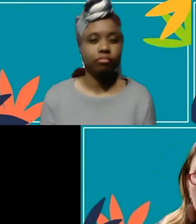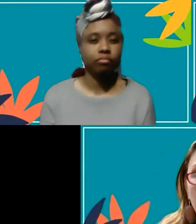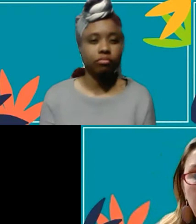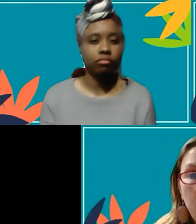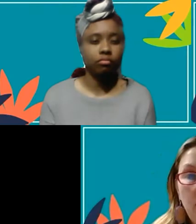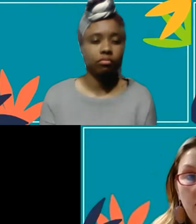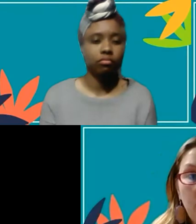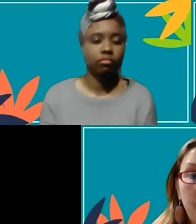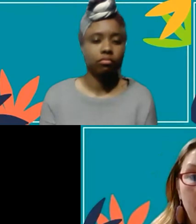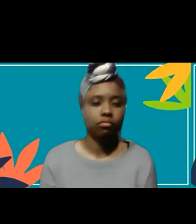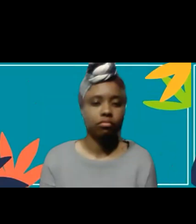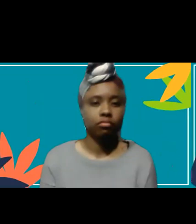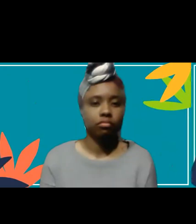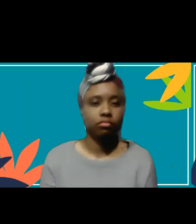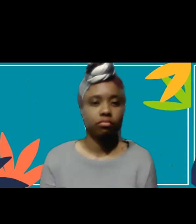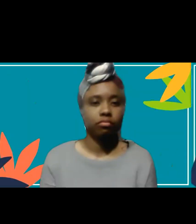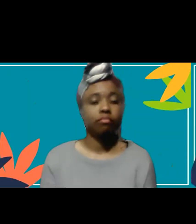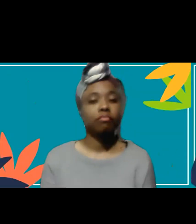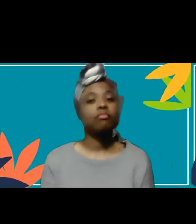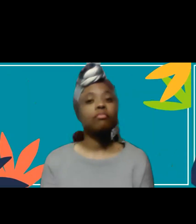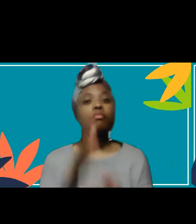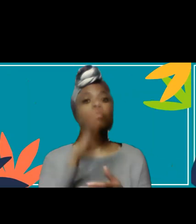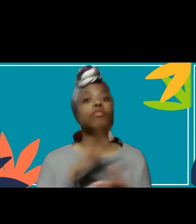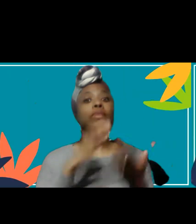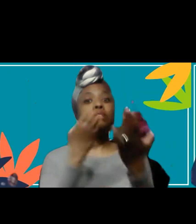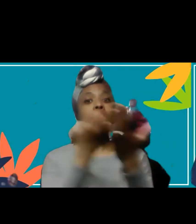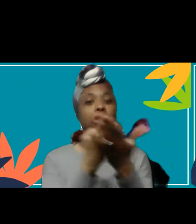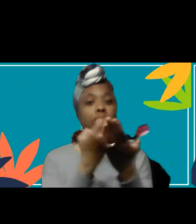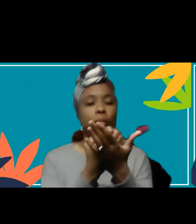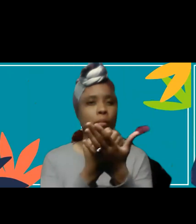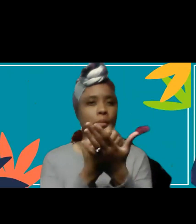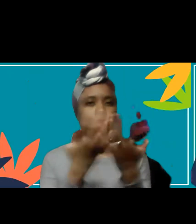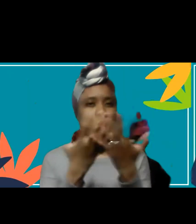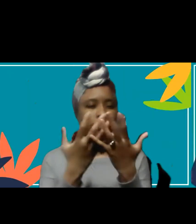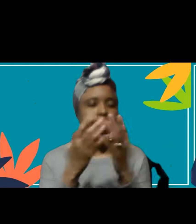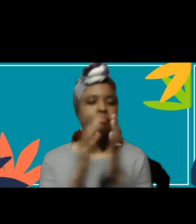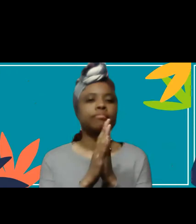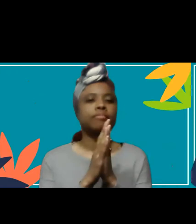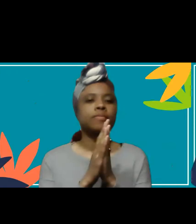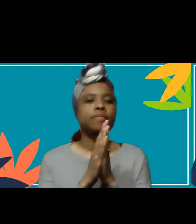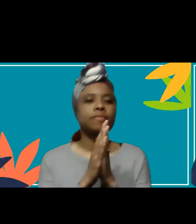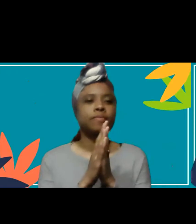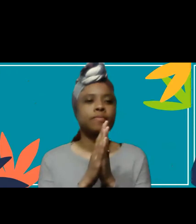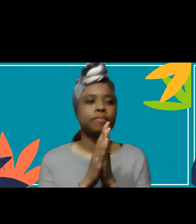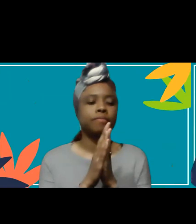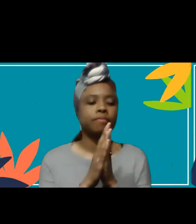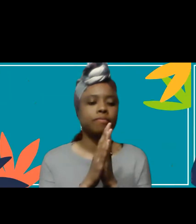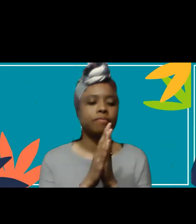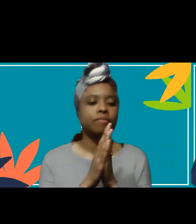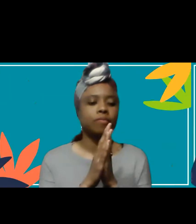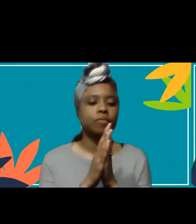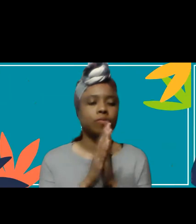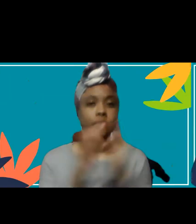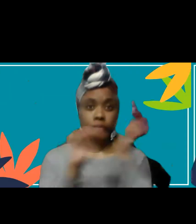we are talking about a feminist economy, what we're really talking about is, and when we think about a